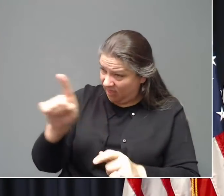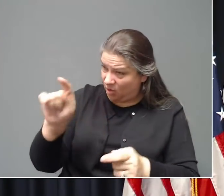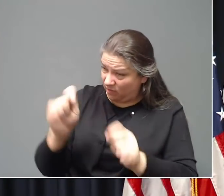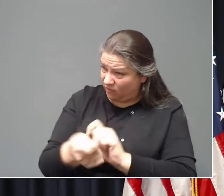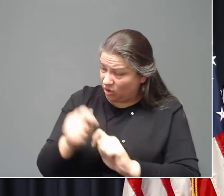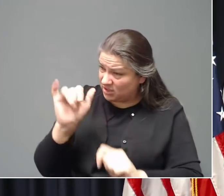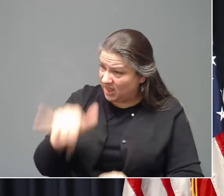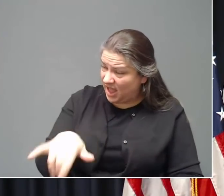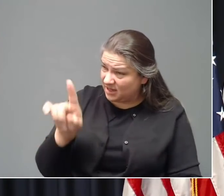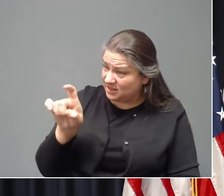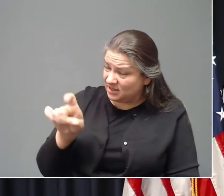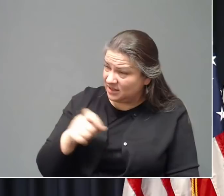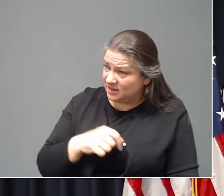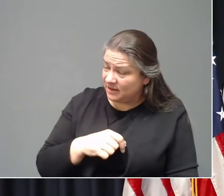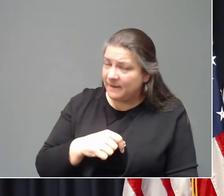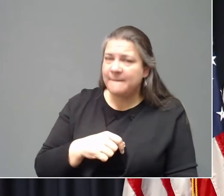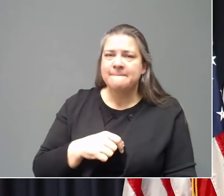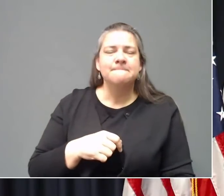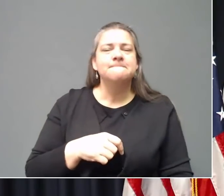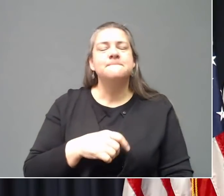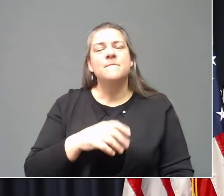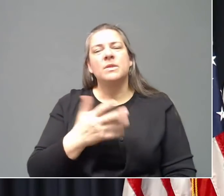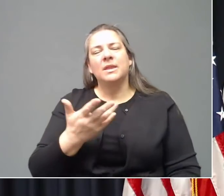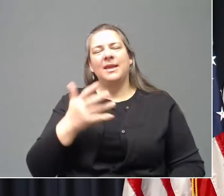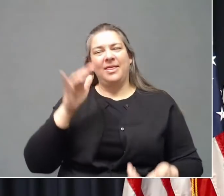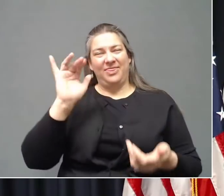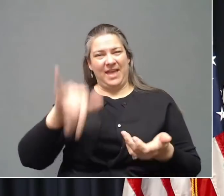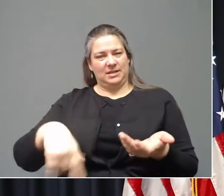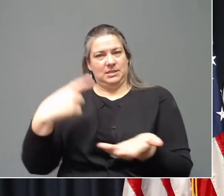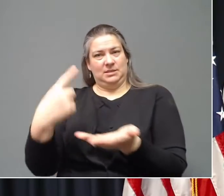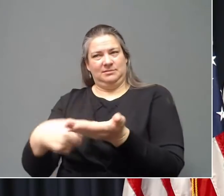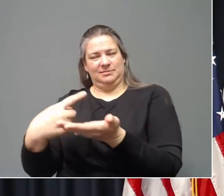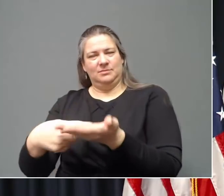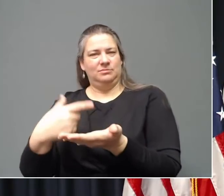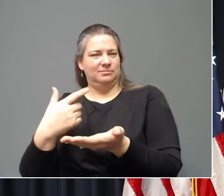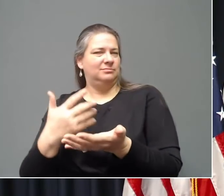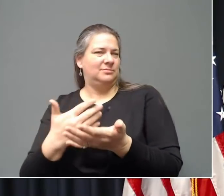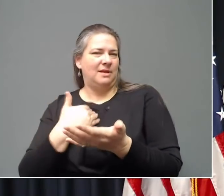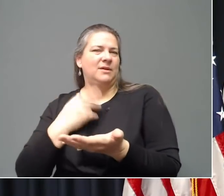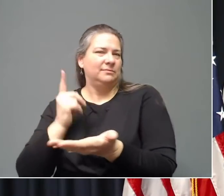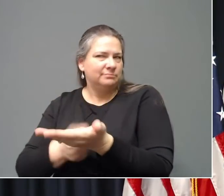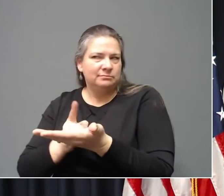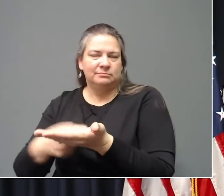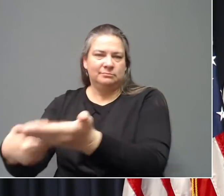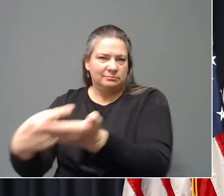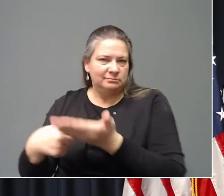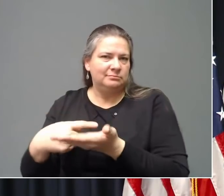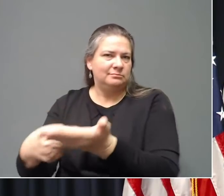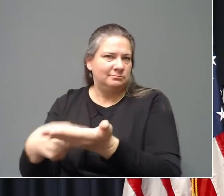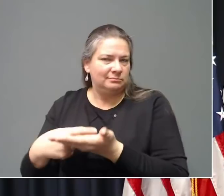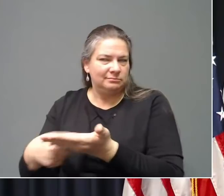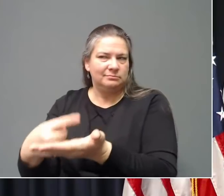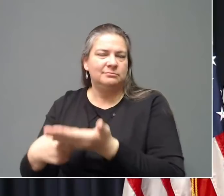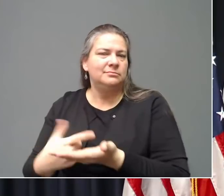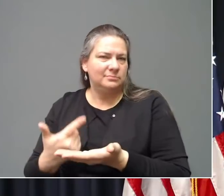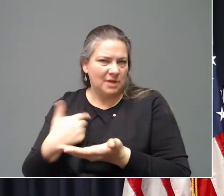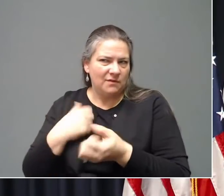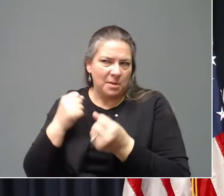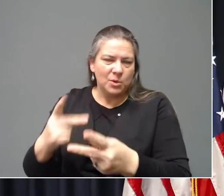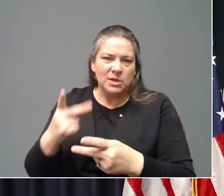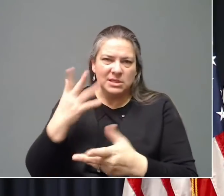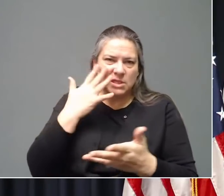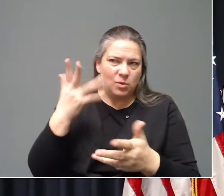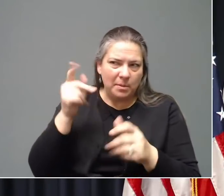Well, certainly those debates have been going on, and we'll have an opportunity after seeing what does or doesn't pass. We have not